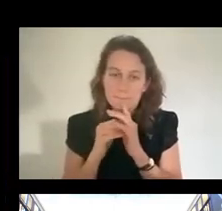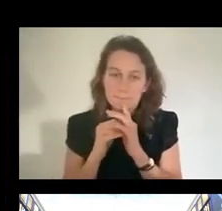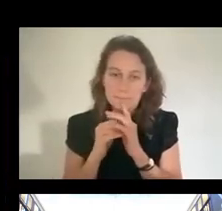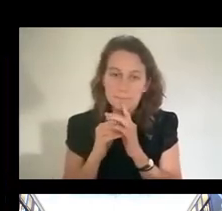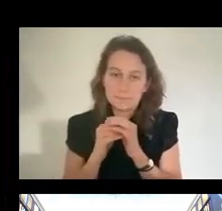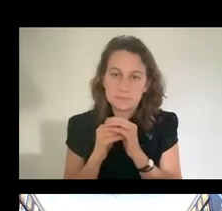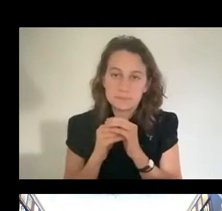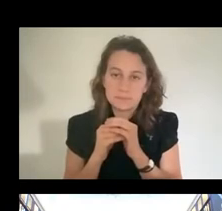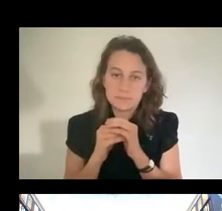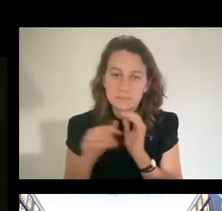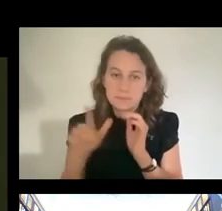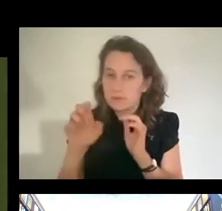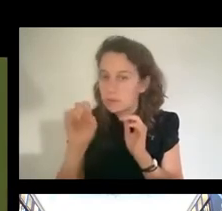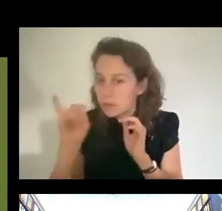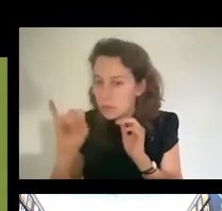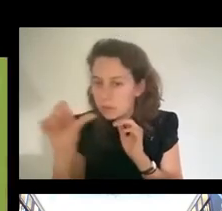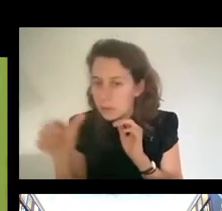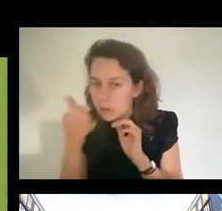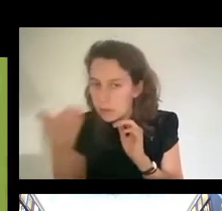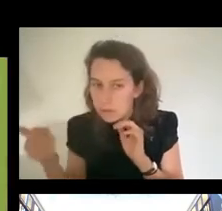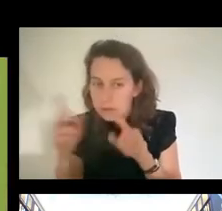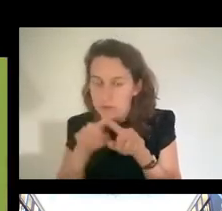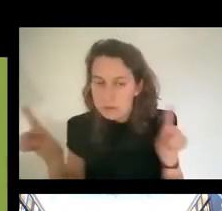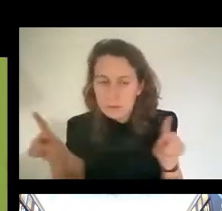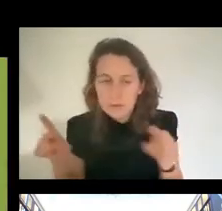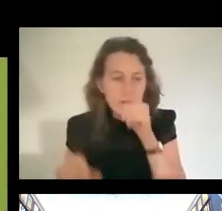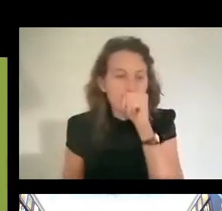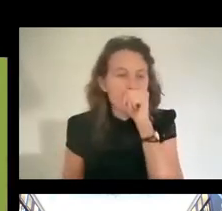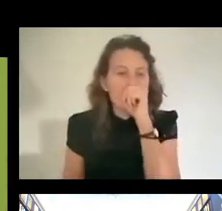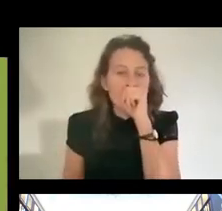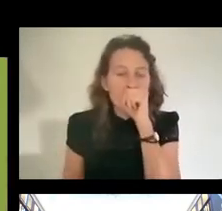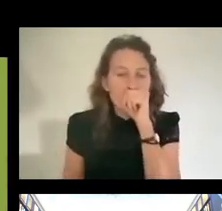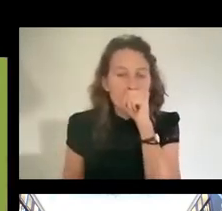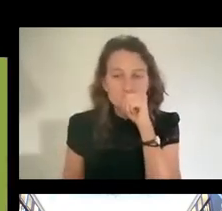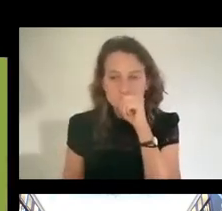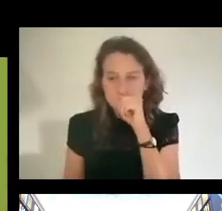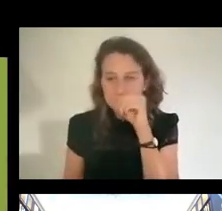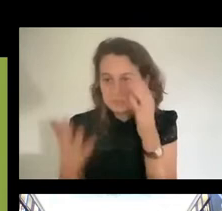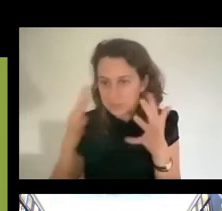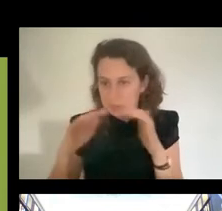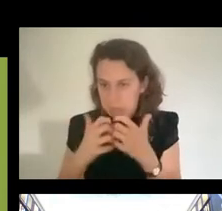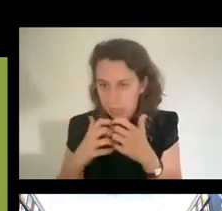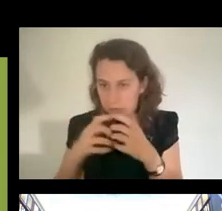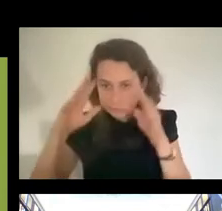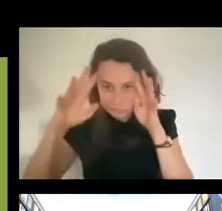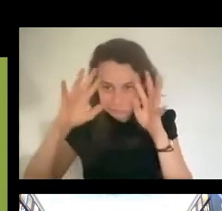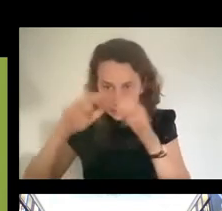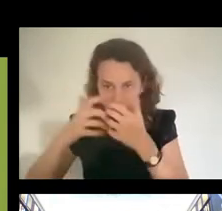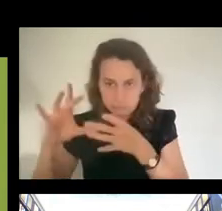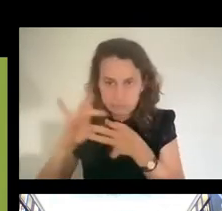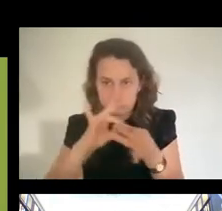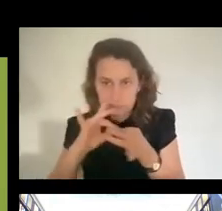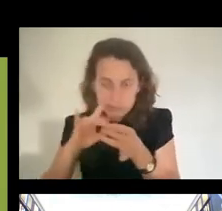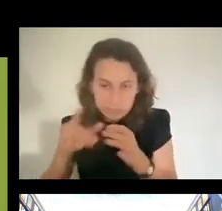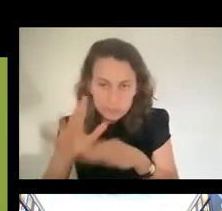Lei, also, was there something different in the way that you, like the mechanics of how you pulled this together that was different? Because this film looks